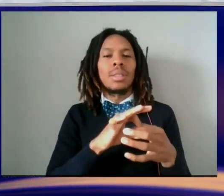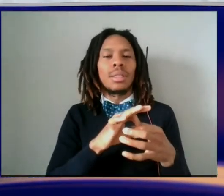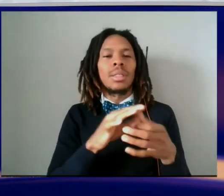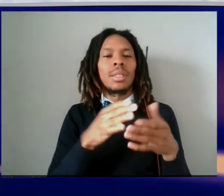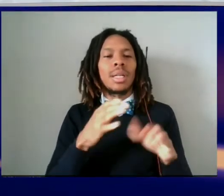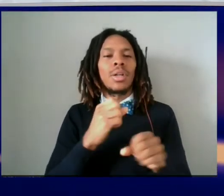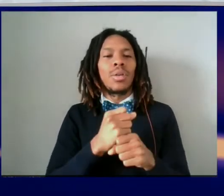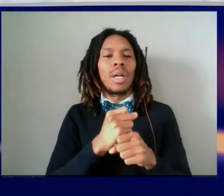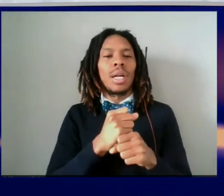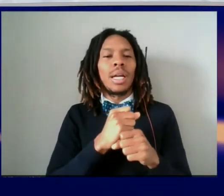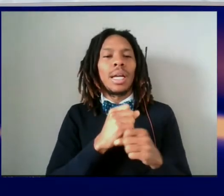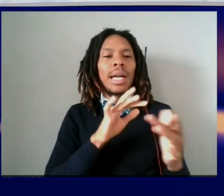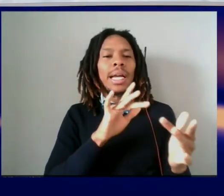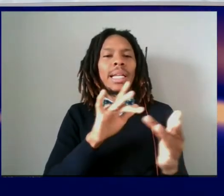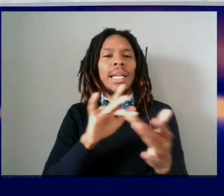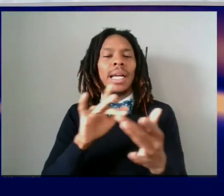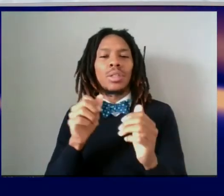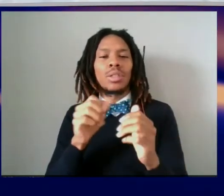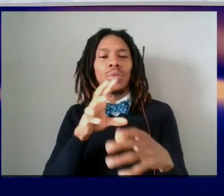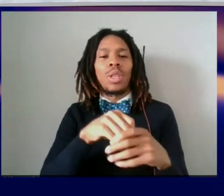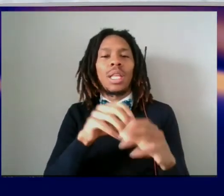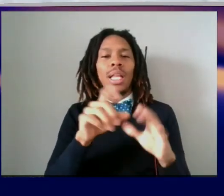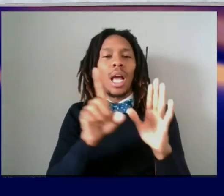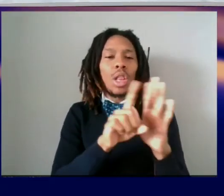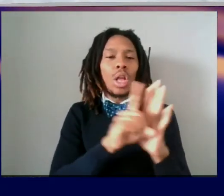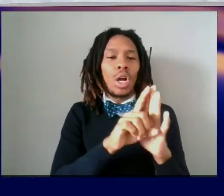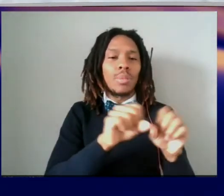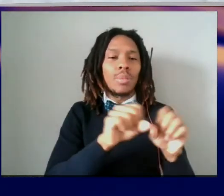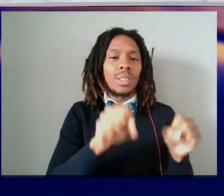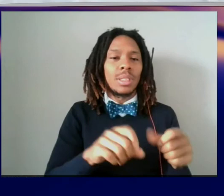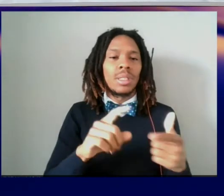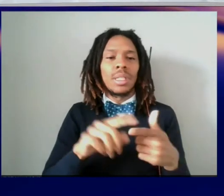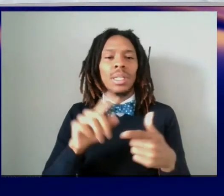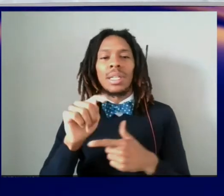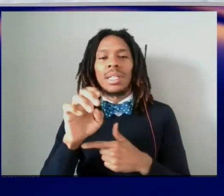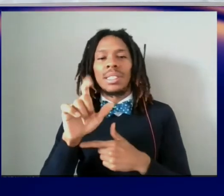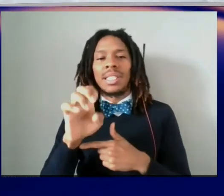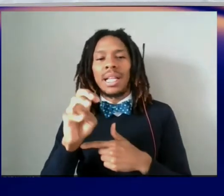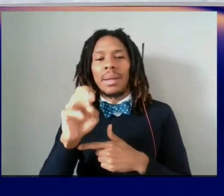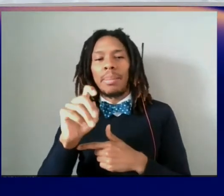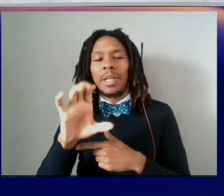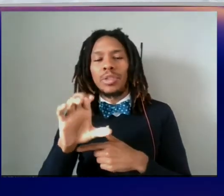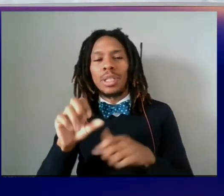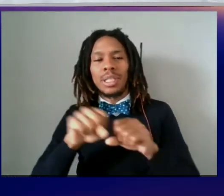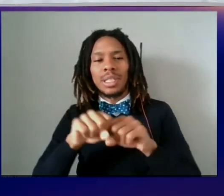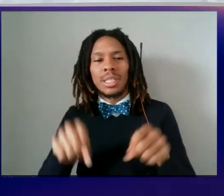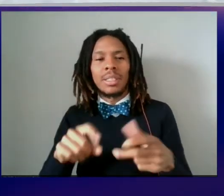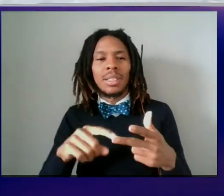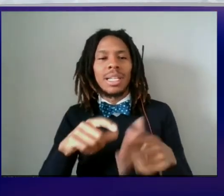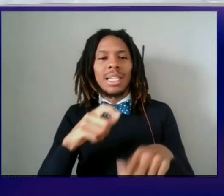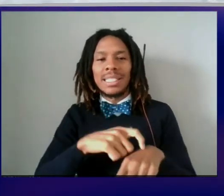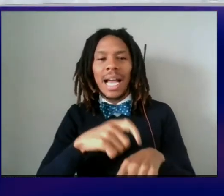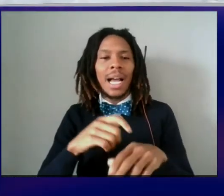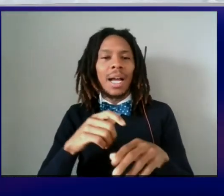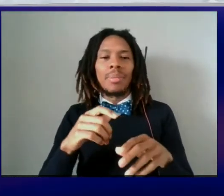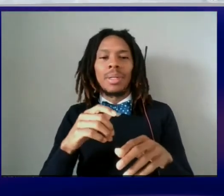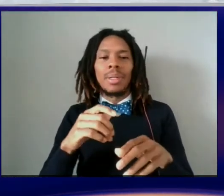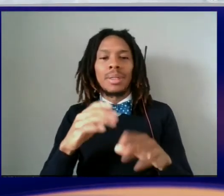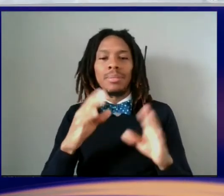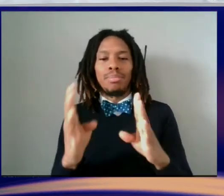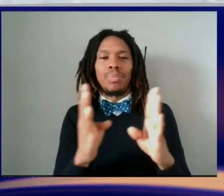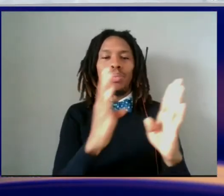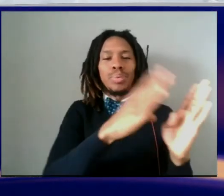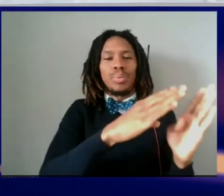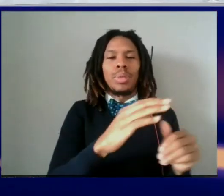connectors into alarm systems, into telemetry systems, time series databases, wherever you store documents,